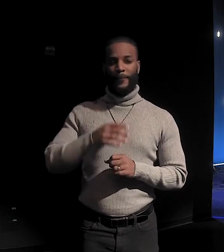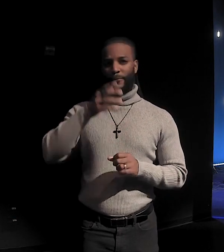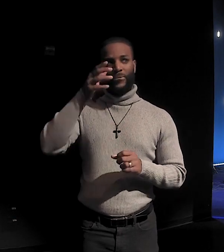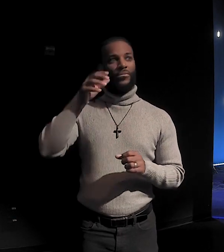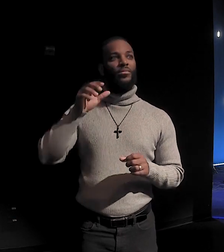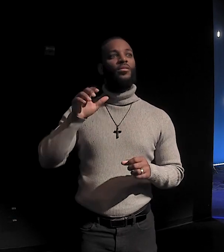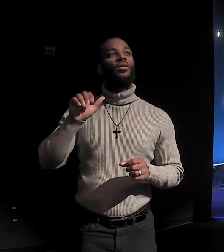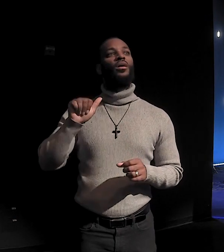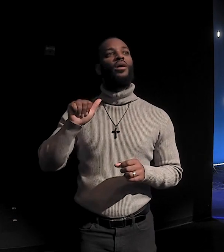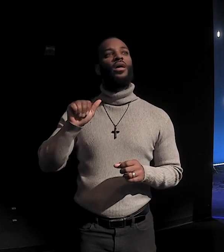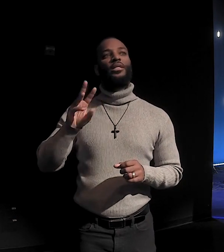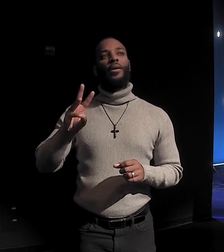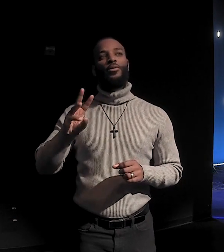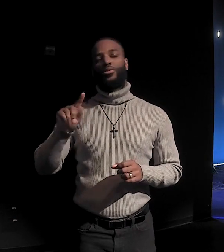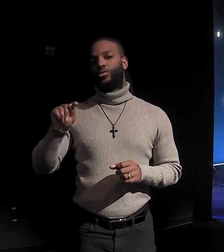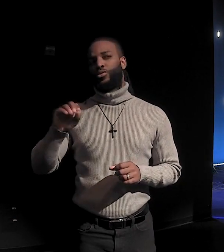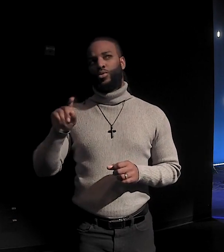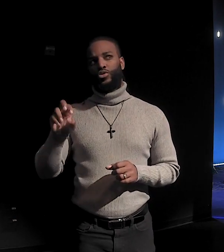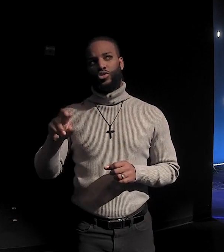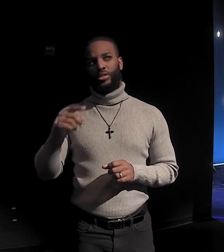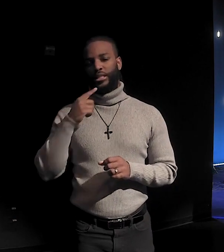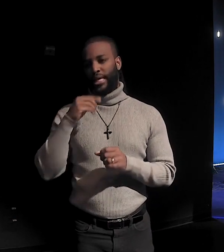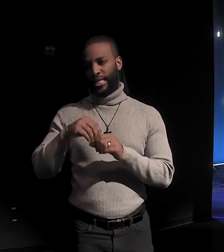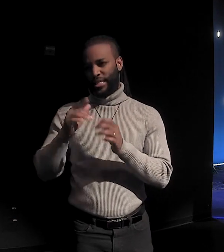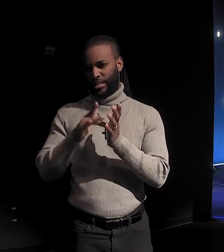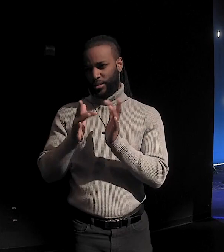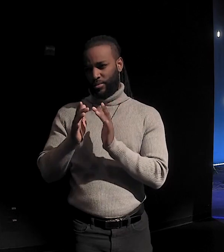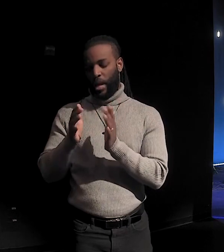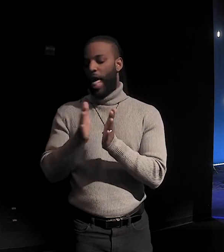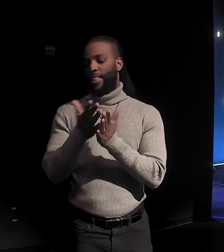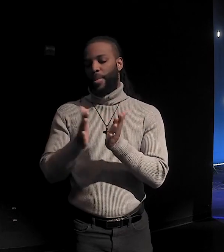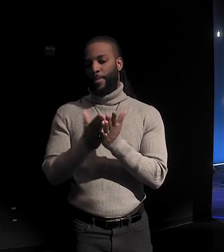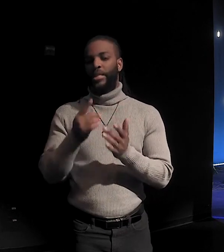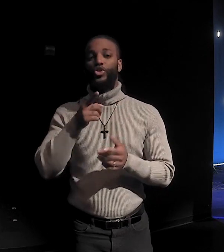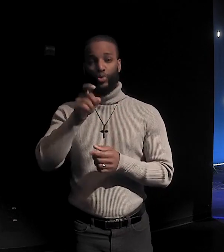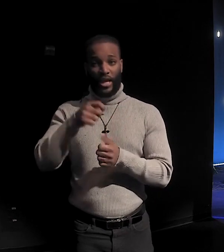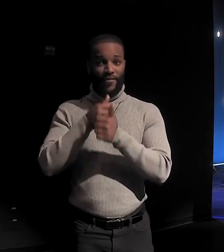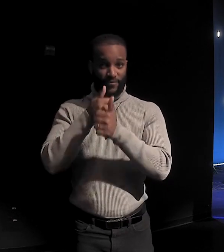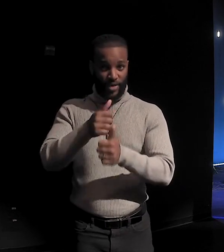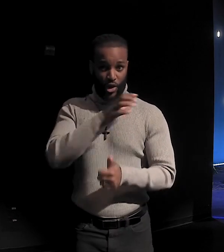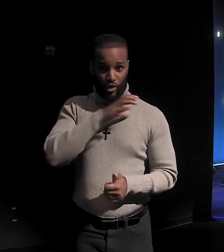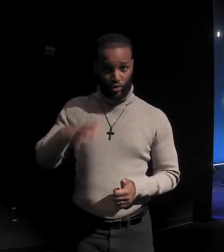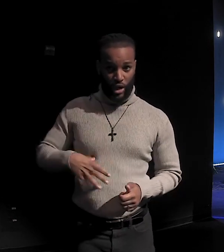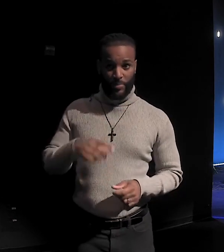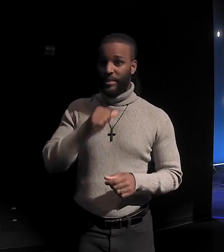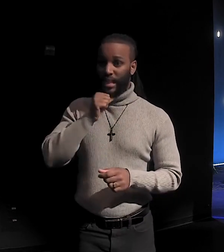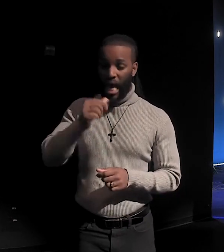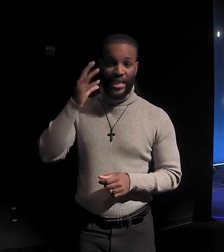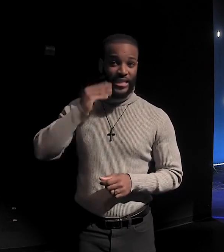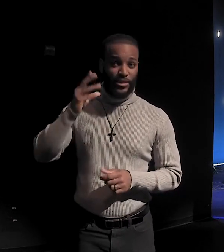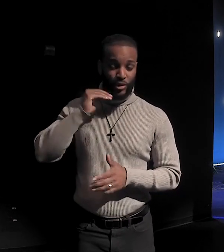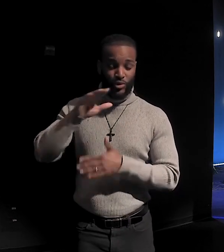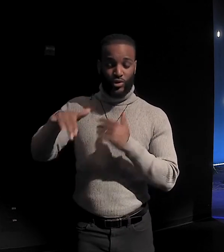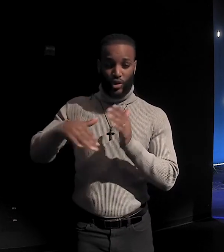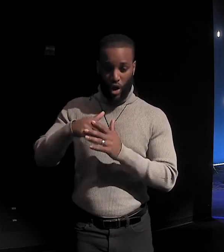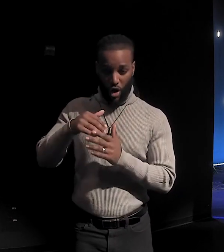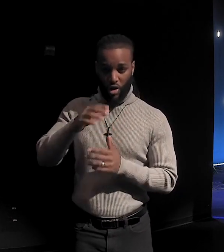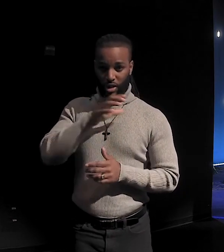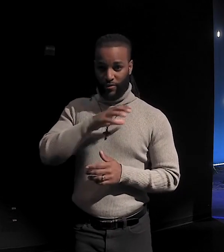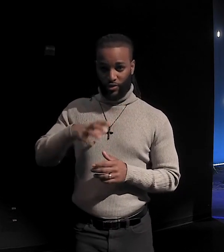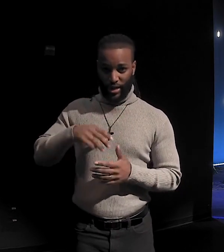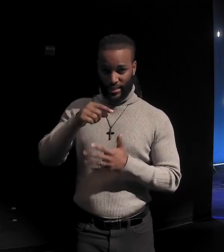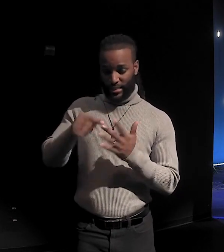says in one of his books. He says the idea that, like, you can be a Christ follower and not experience all that Christ has for you. Here's what he says. The